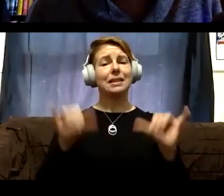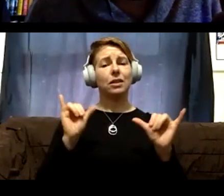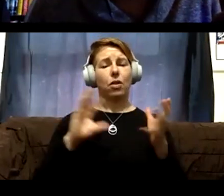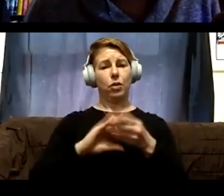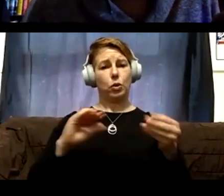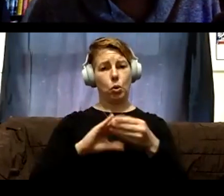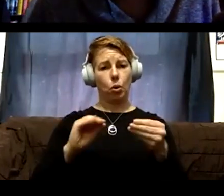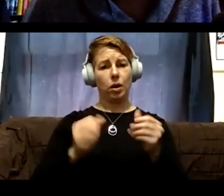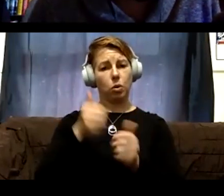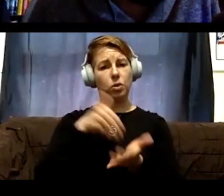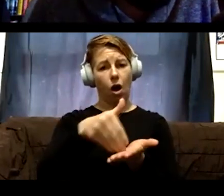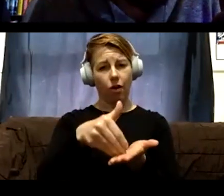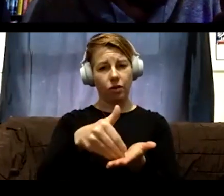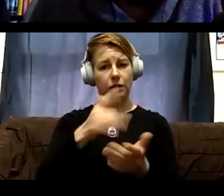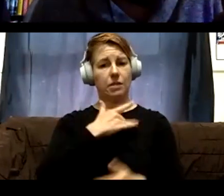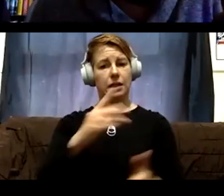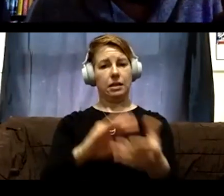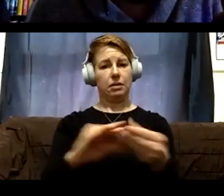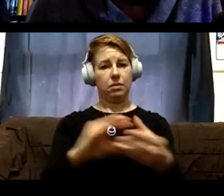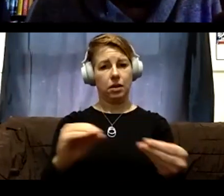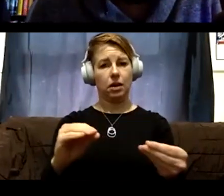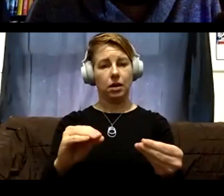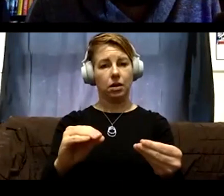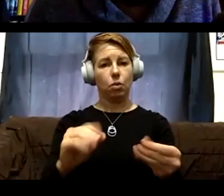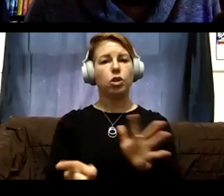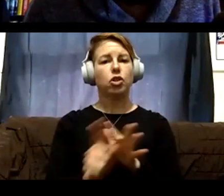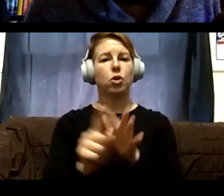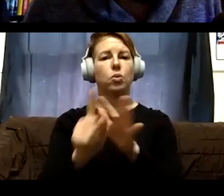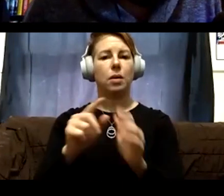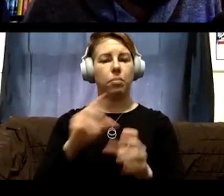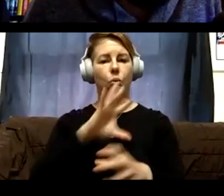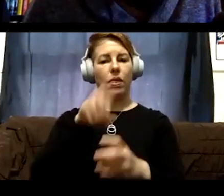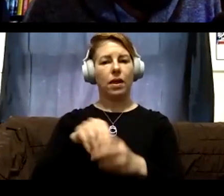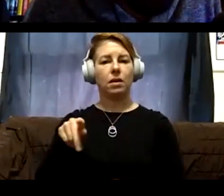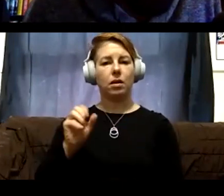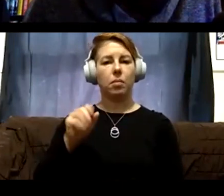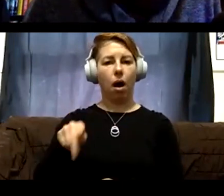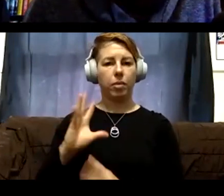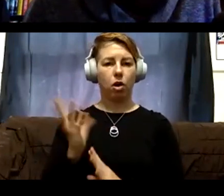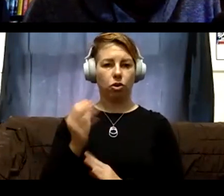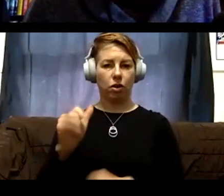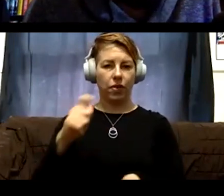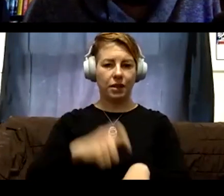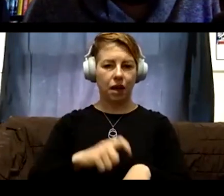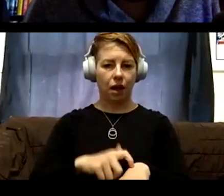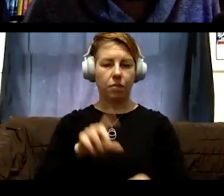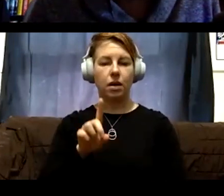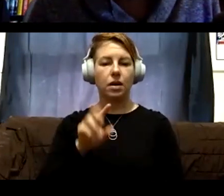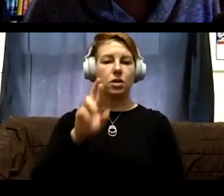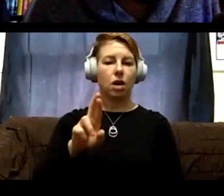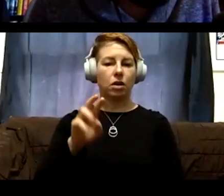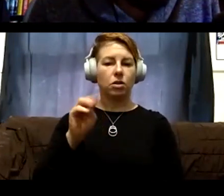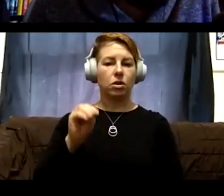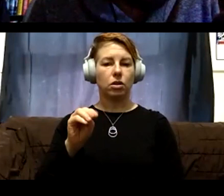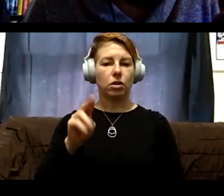most often told is of those stories seeping into the pop culture of the time. Dr. Moreau saw its first film adaptation in